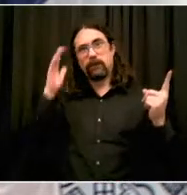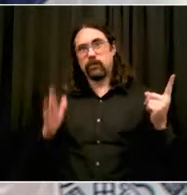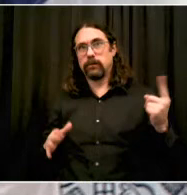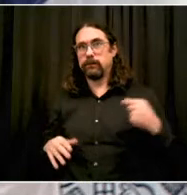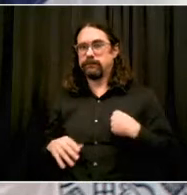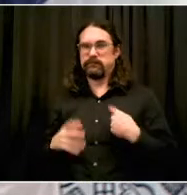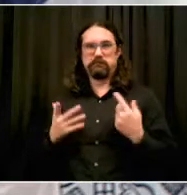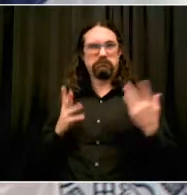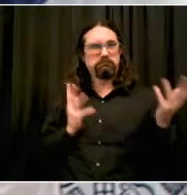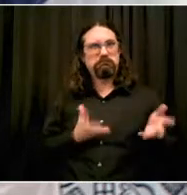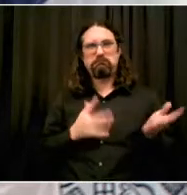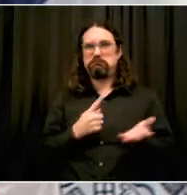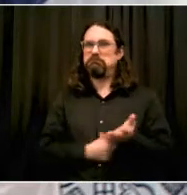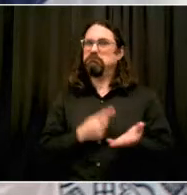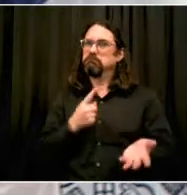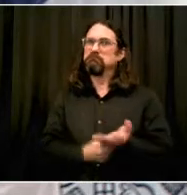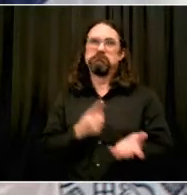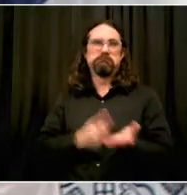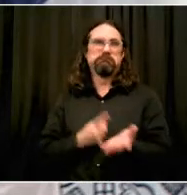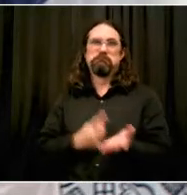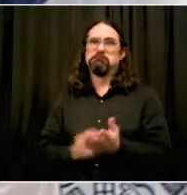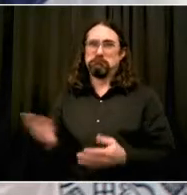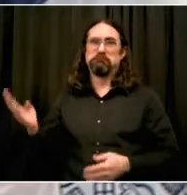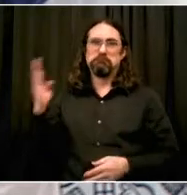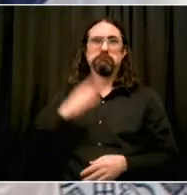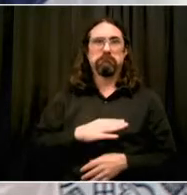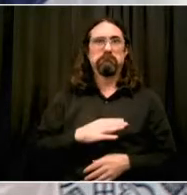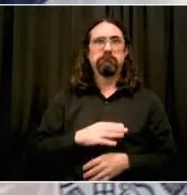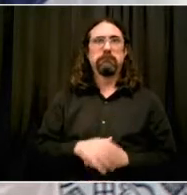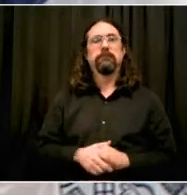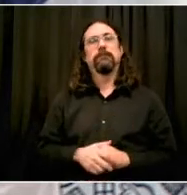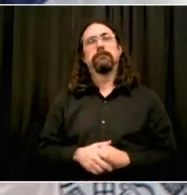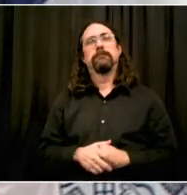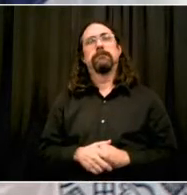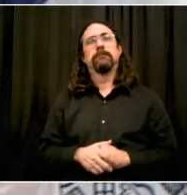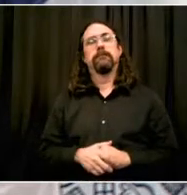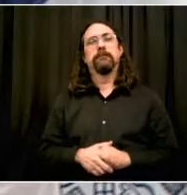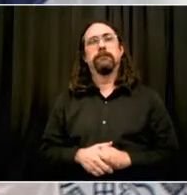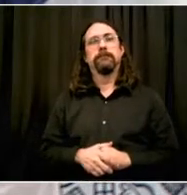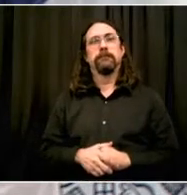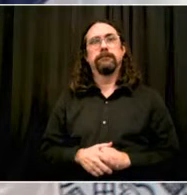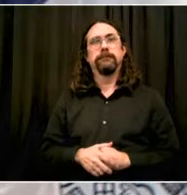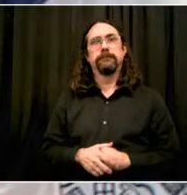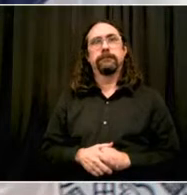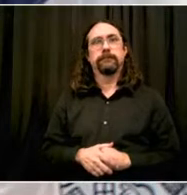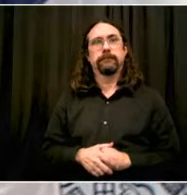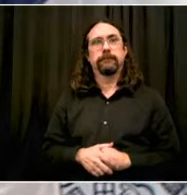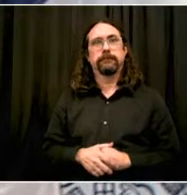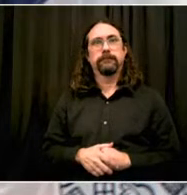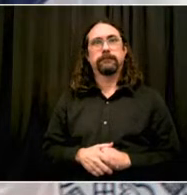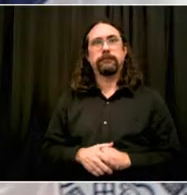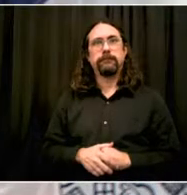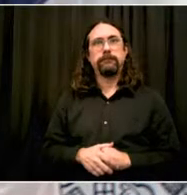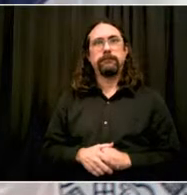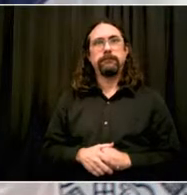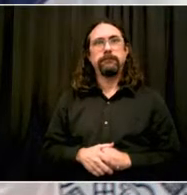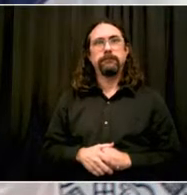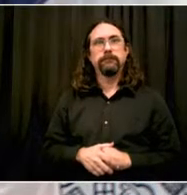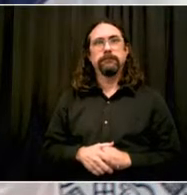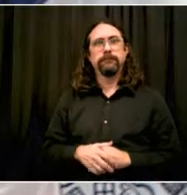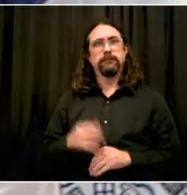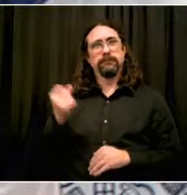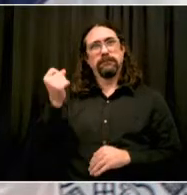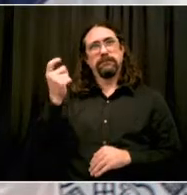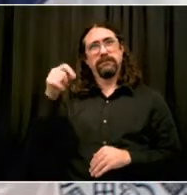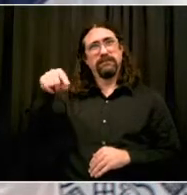parts of our economy and different things happening, different activities. All of those things are going to be affected, obviously, by this